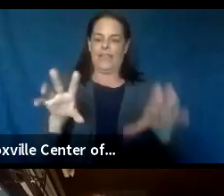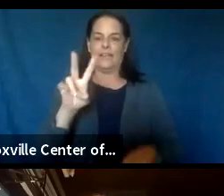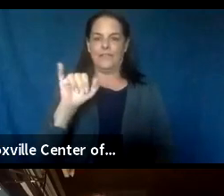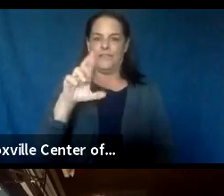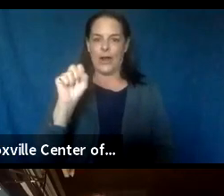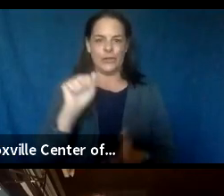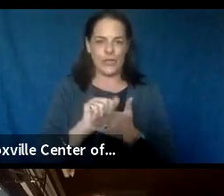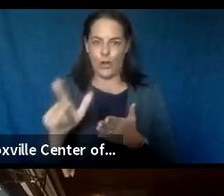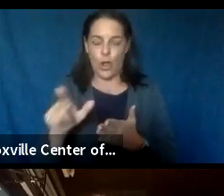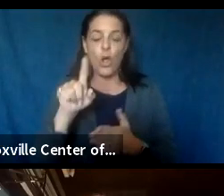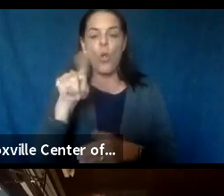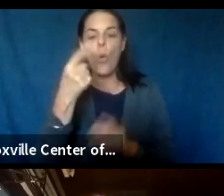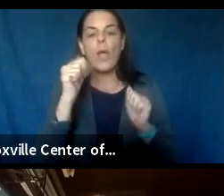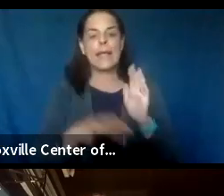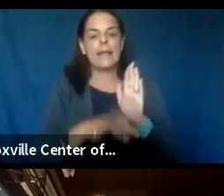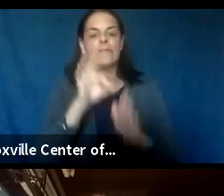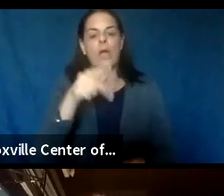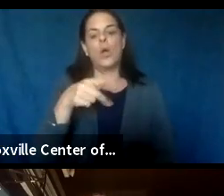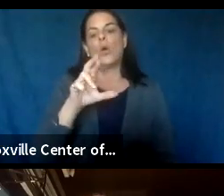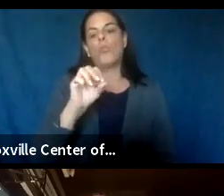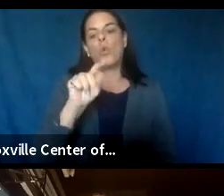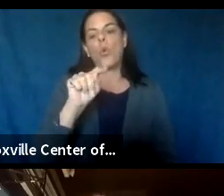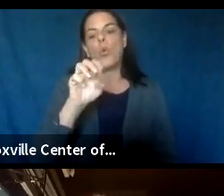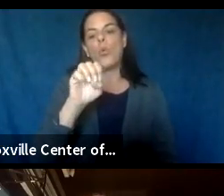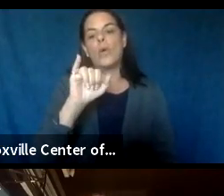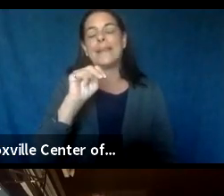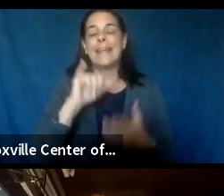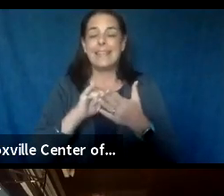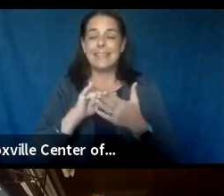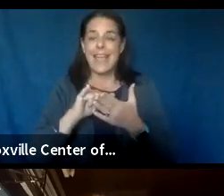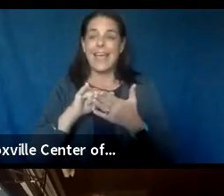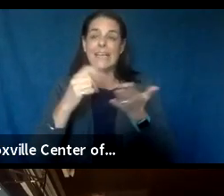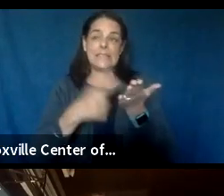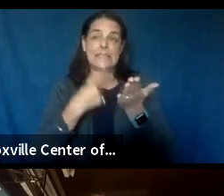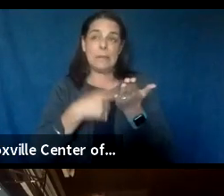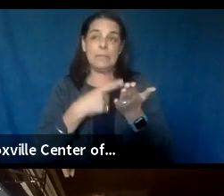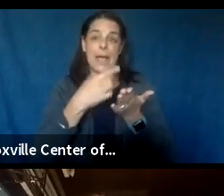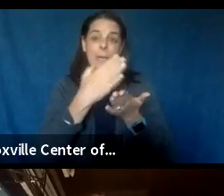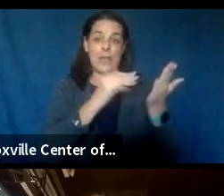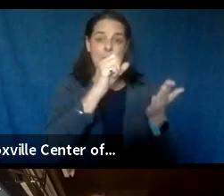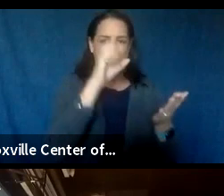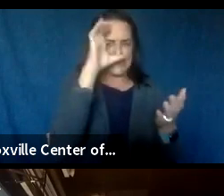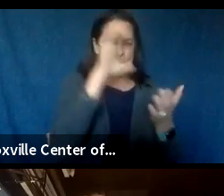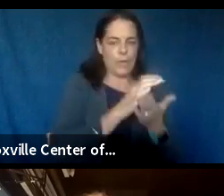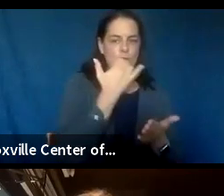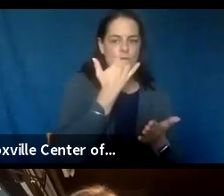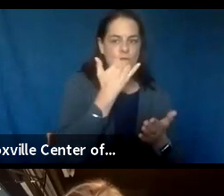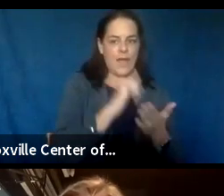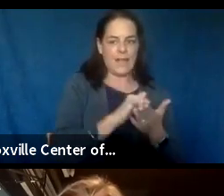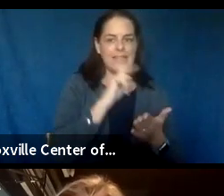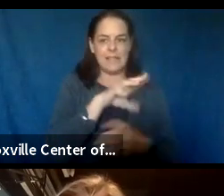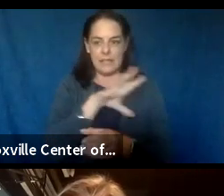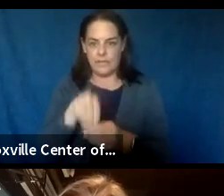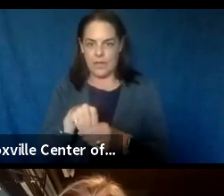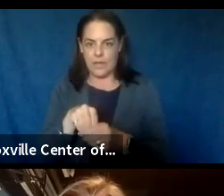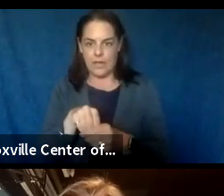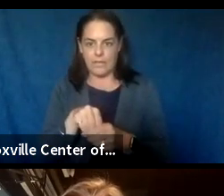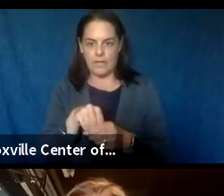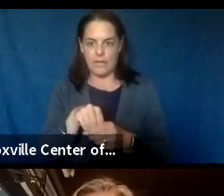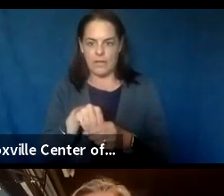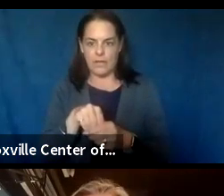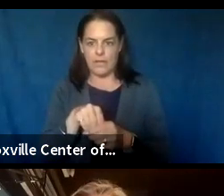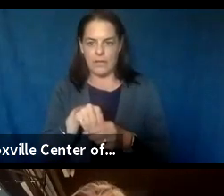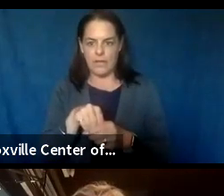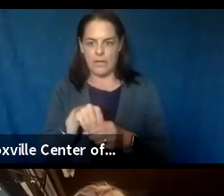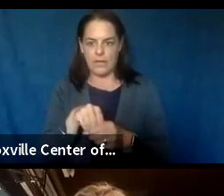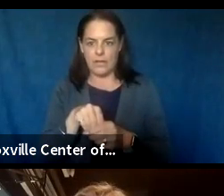only detect proteins that are believed in some cases wrongly to be the unique HIV."